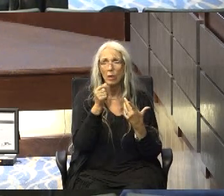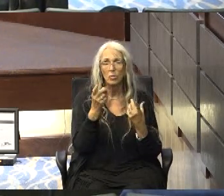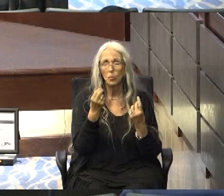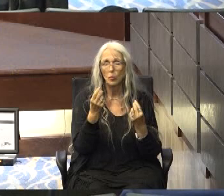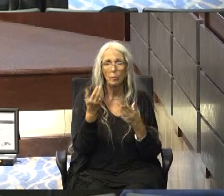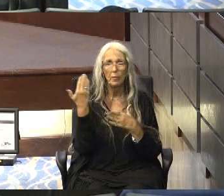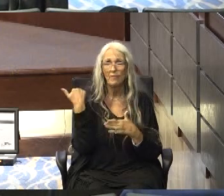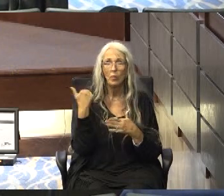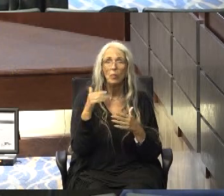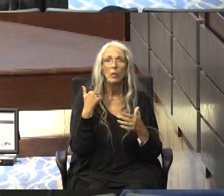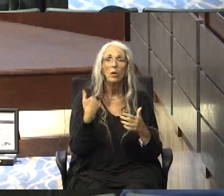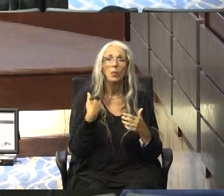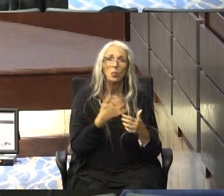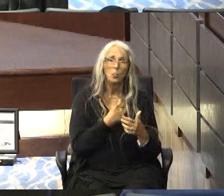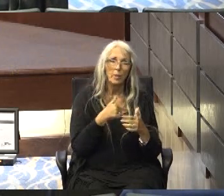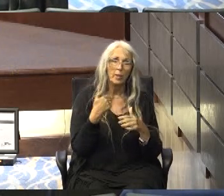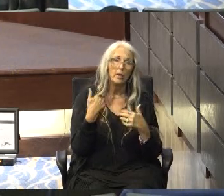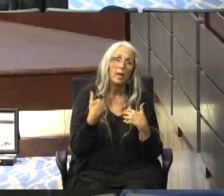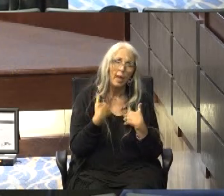have worked with the